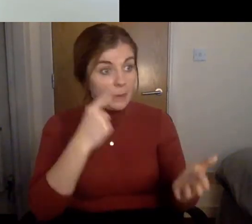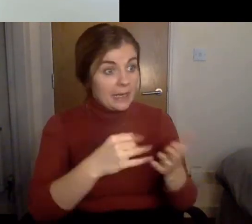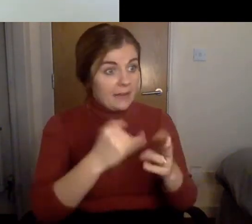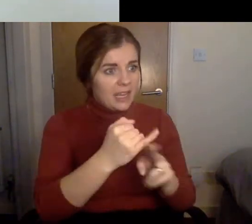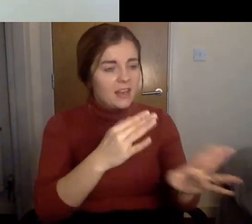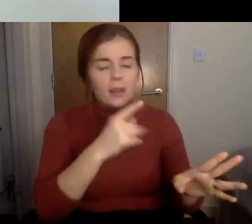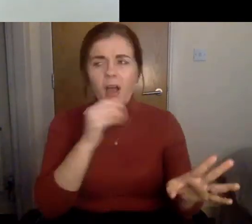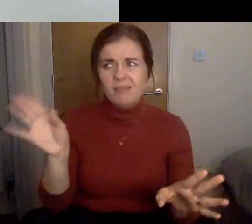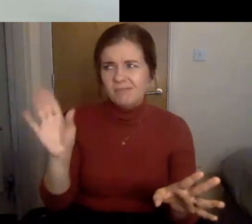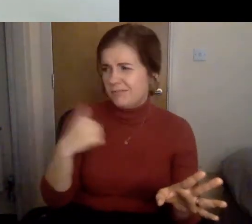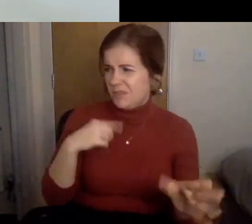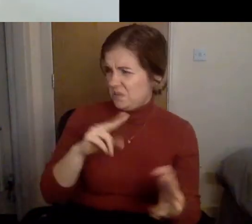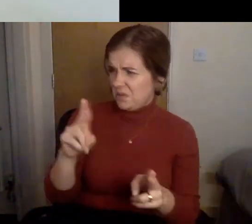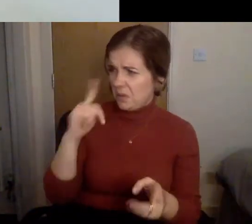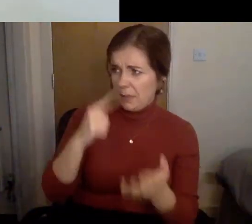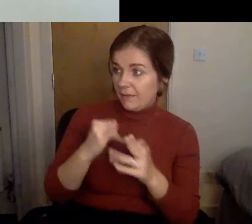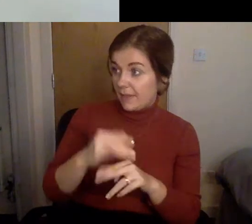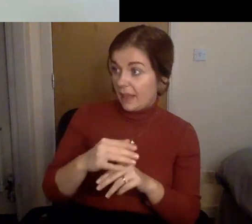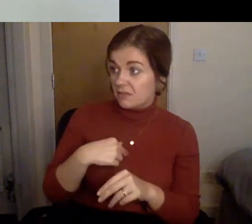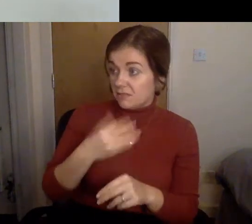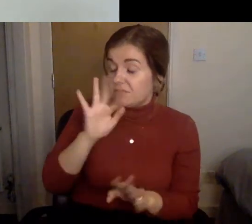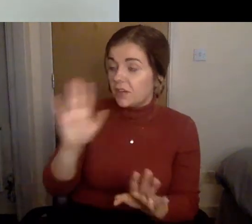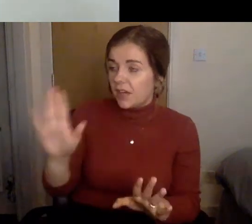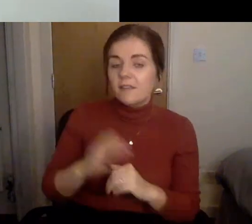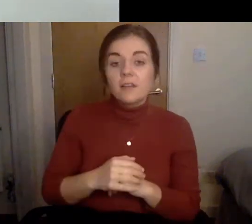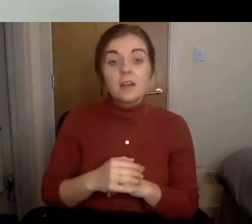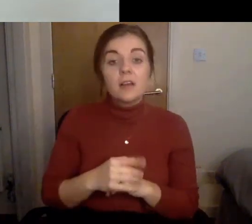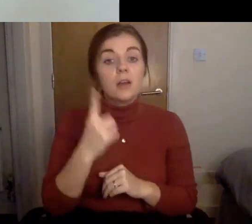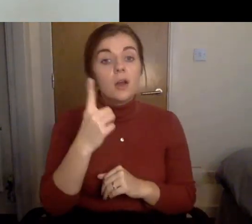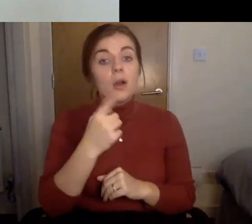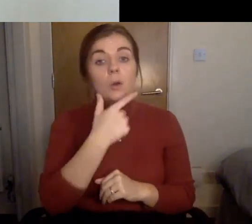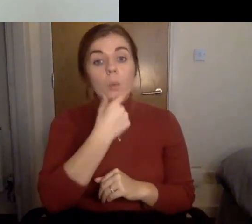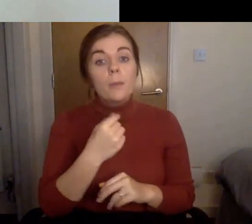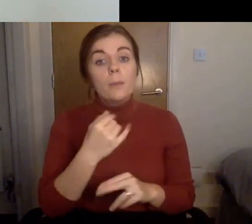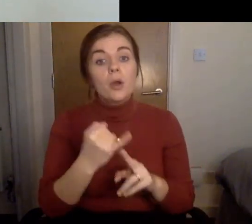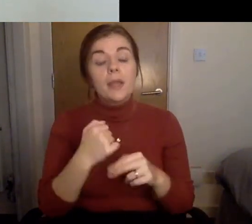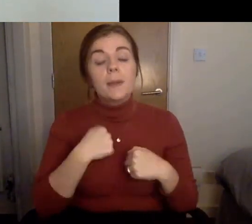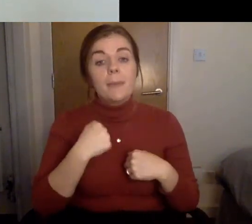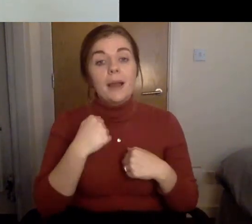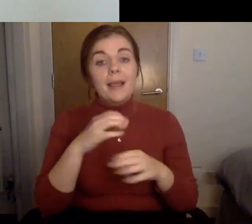forgive you for it. So like, if Jehovah's Witness in my class this year, boy is a Seventh-day